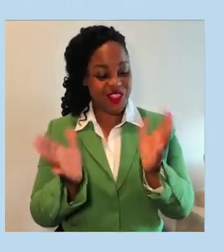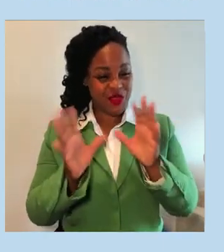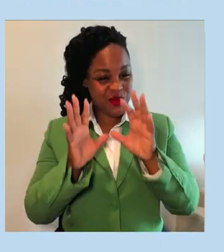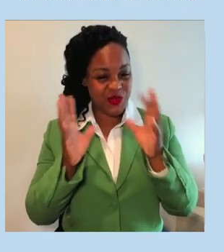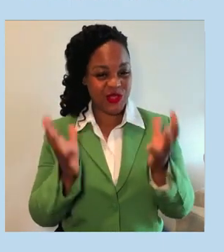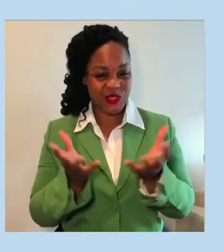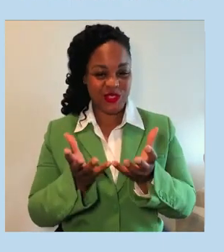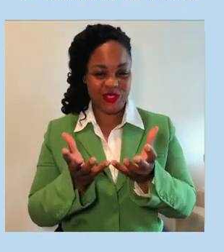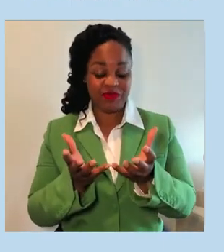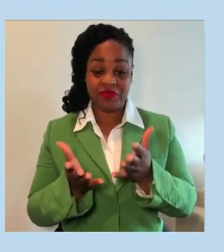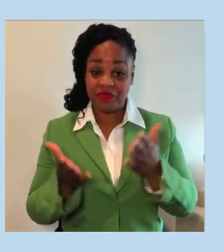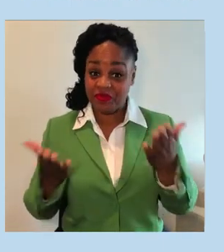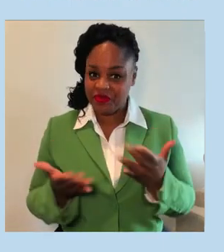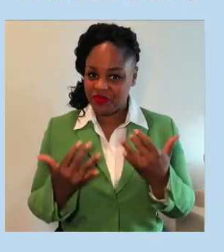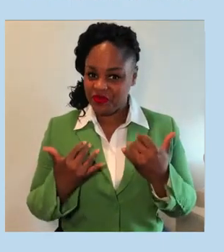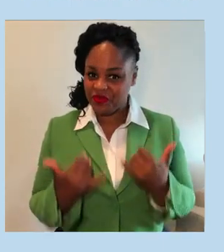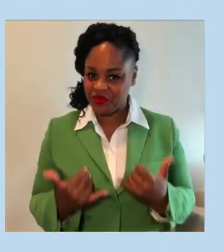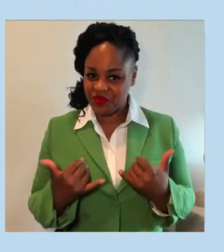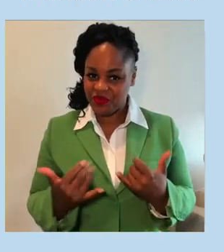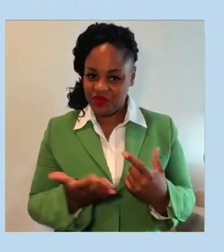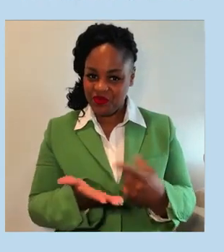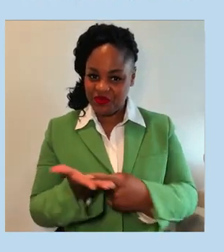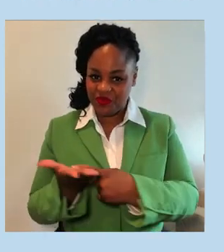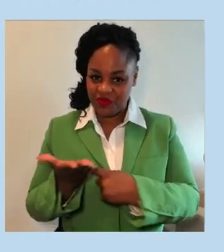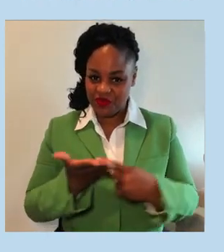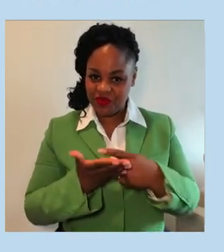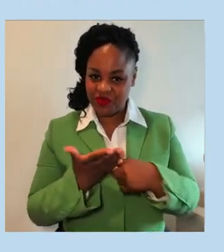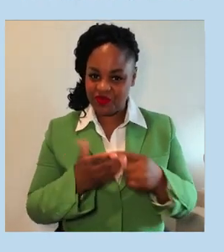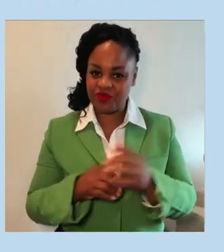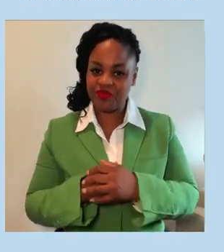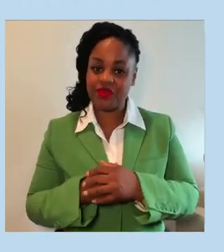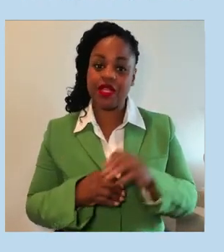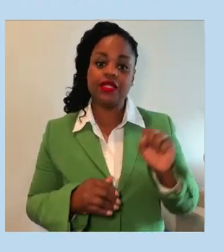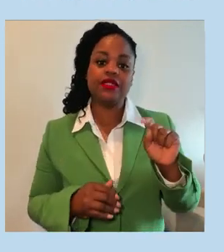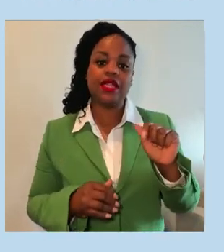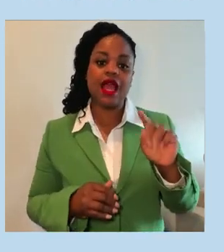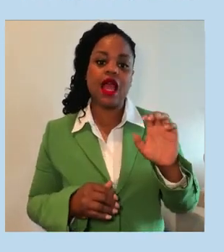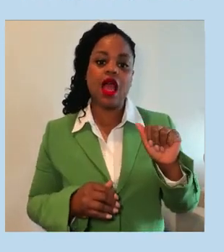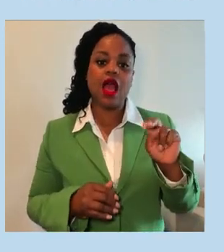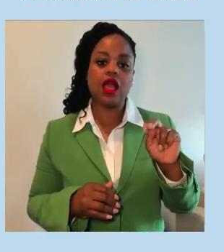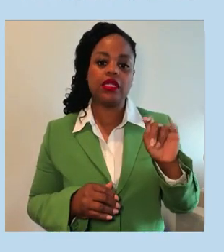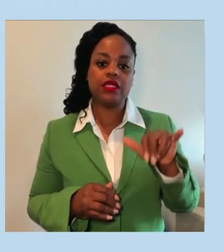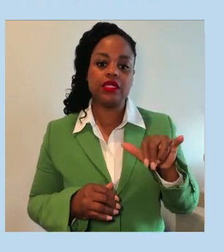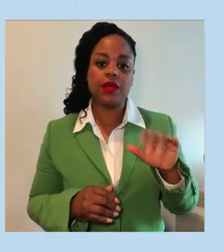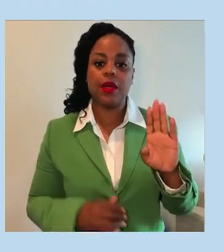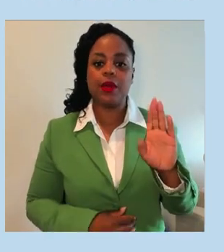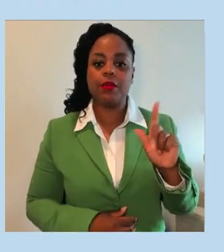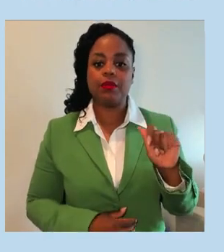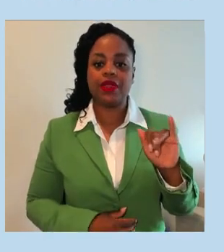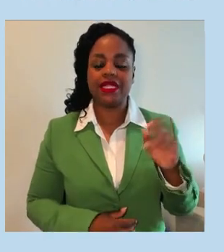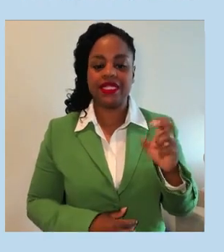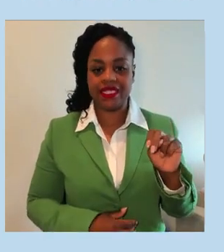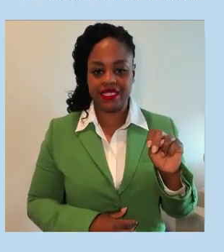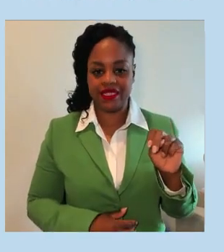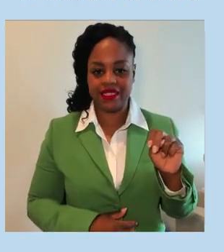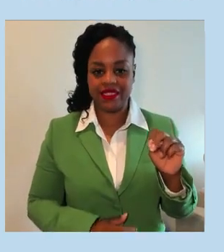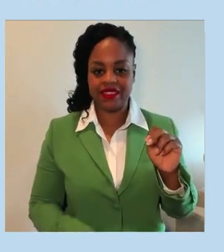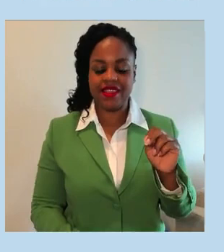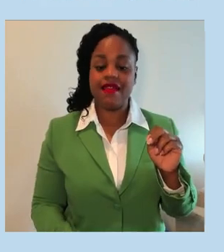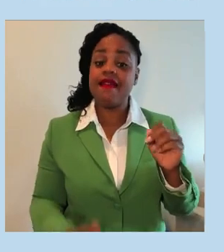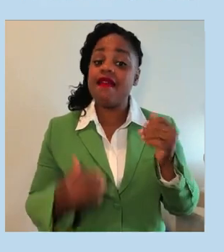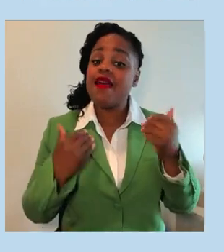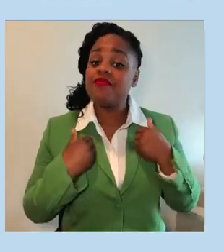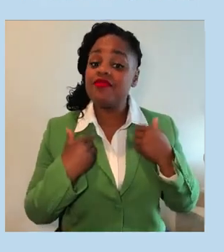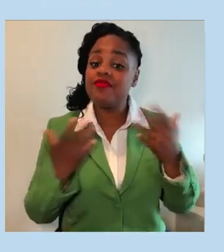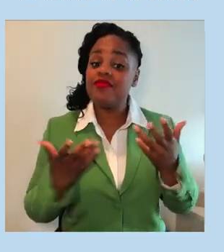of Management and Budget, Shalonda Young, and the Administrator of the United States Agency for International Development, Samantha